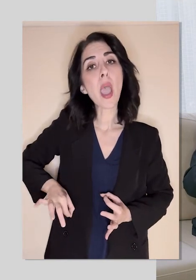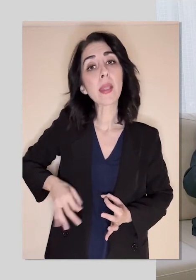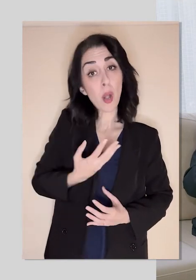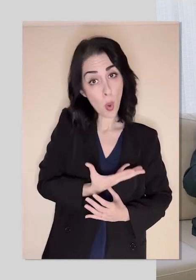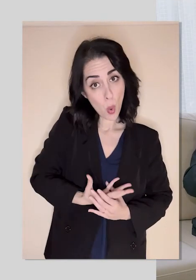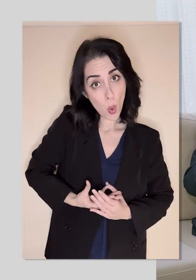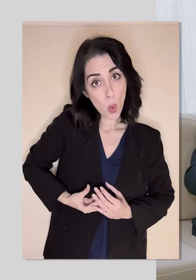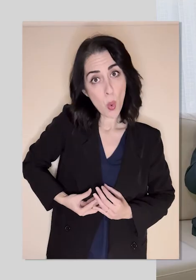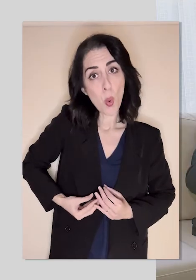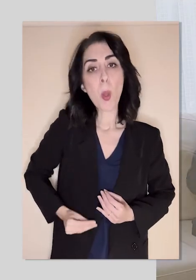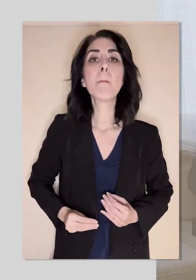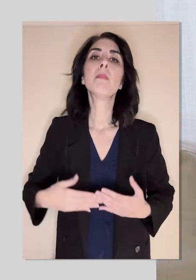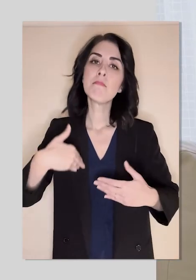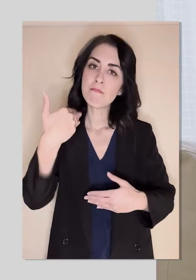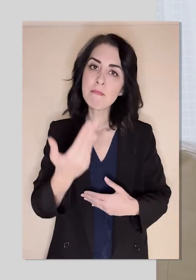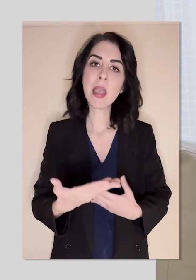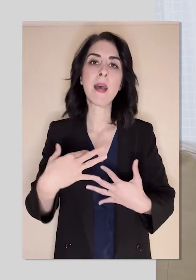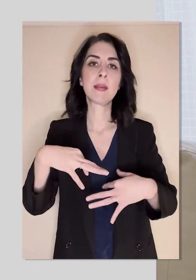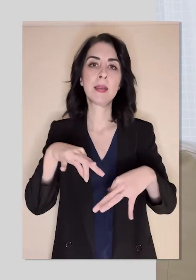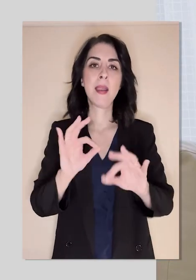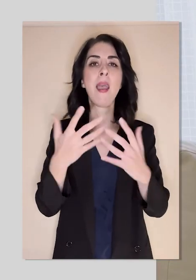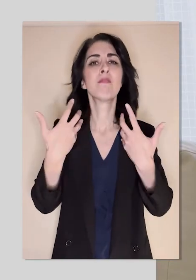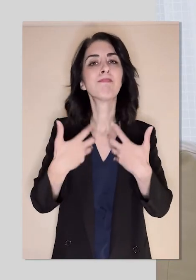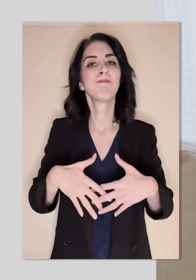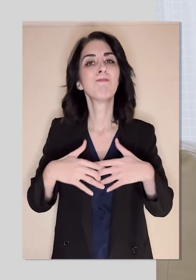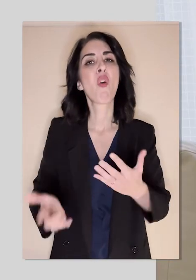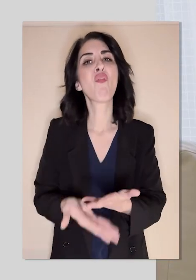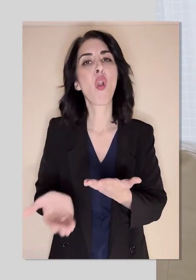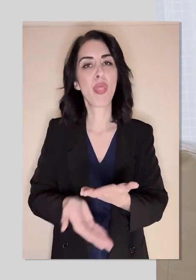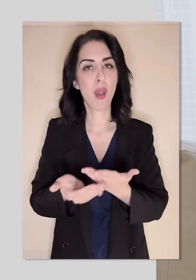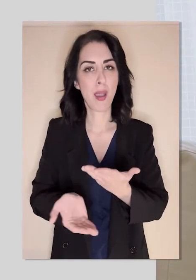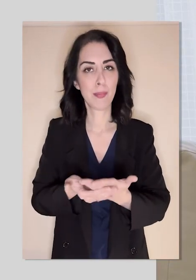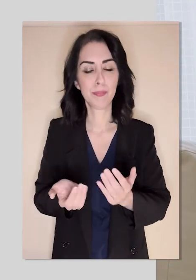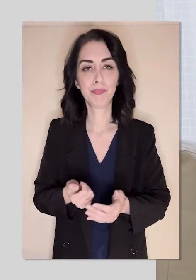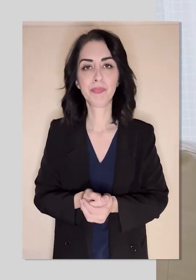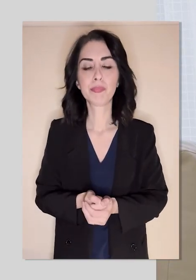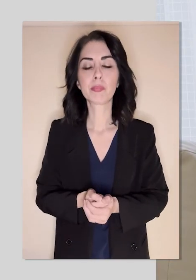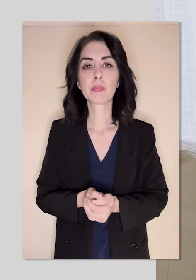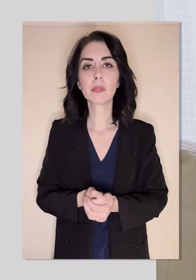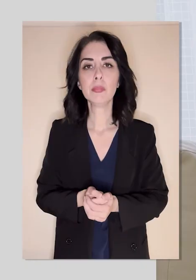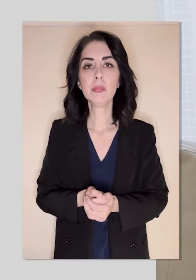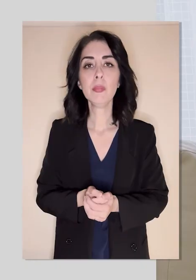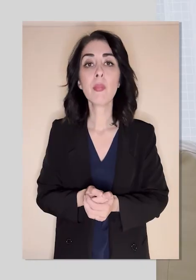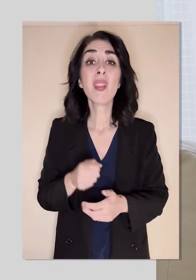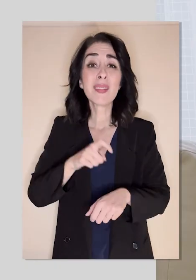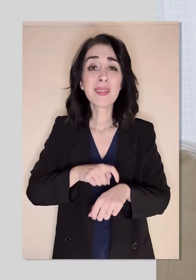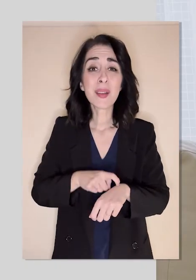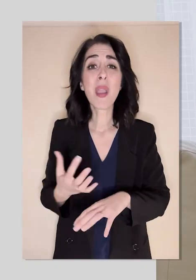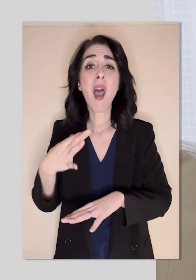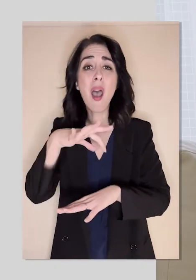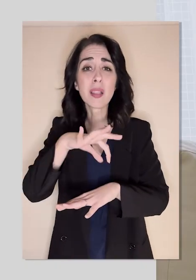to work. That doesn't happen if somebody is nauseated or vomiting and they